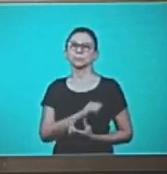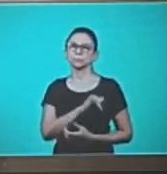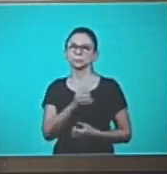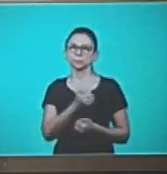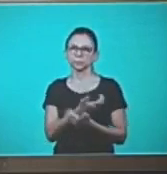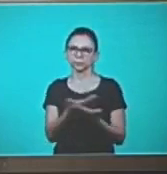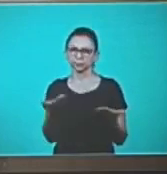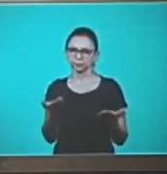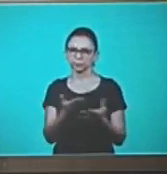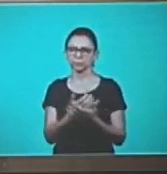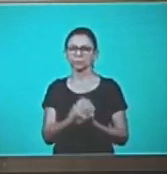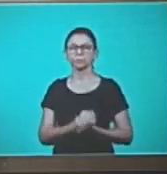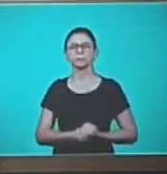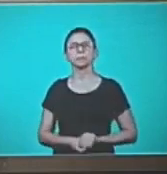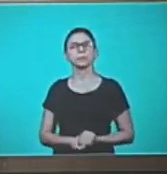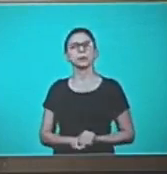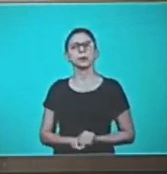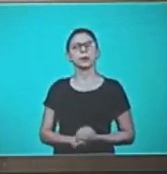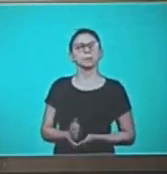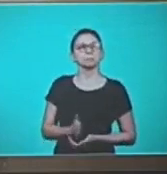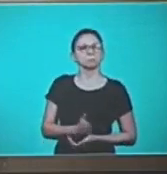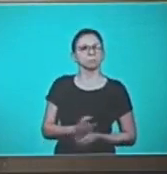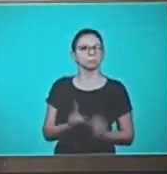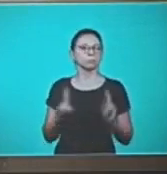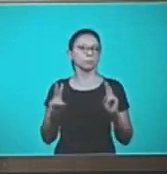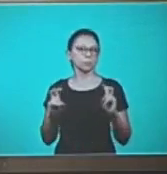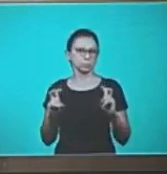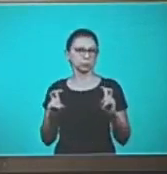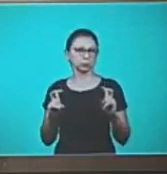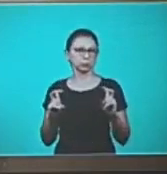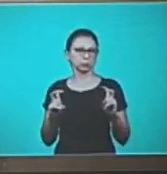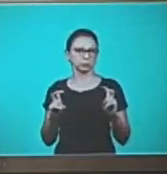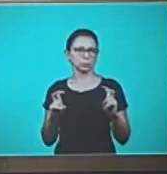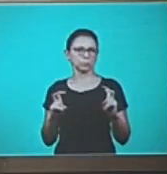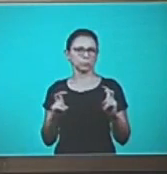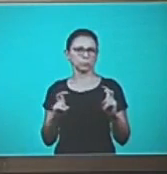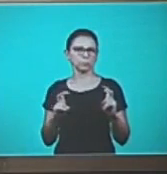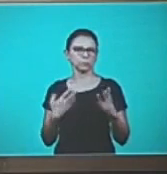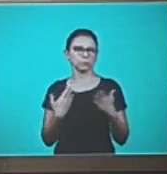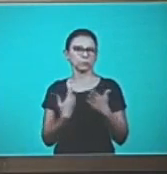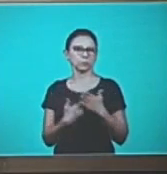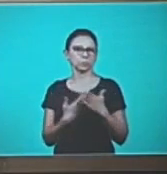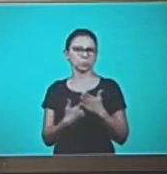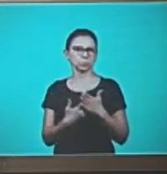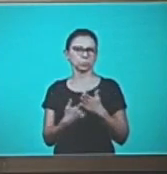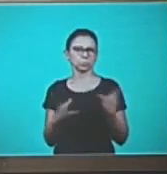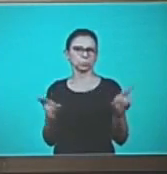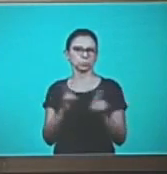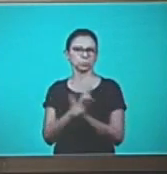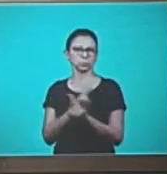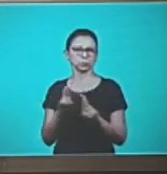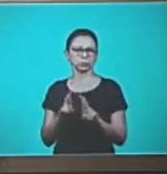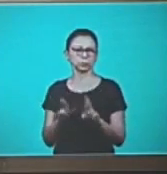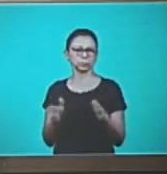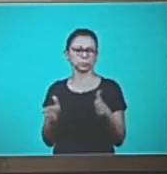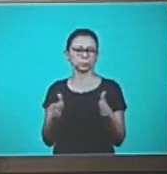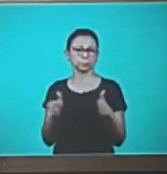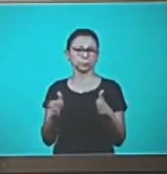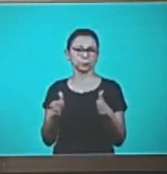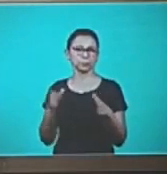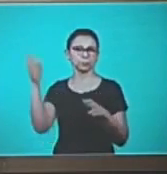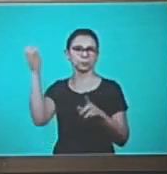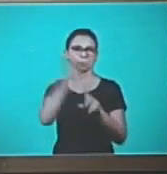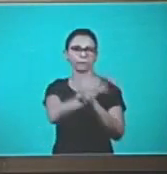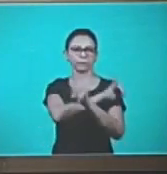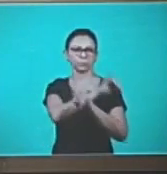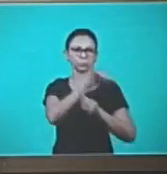I'd like to tell the brethren we've fallen. The topic that is being taken on here is related to the